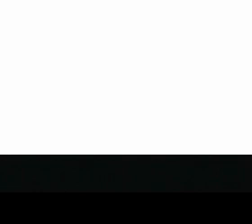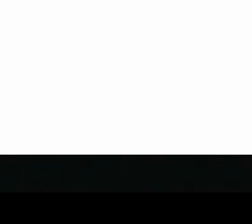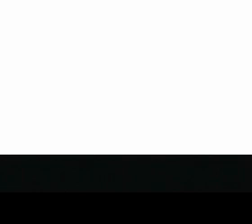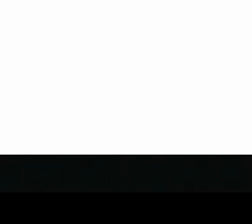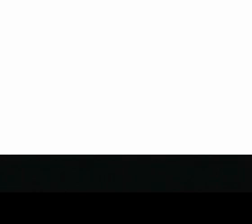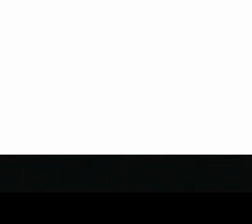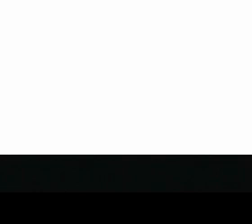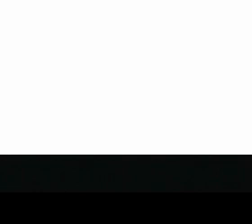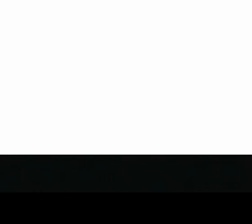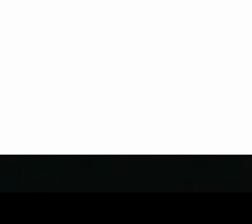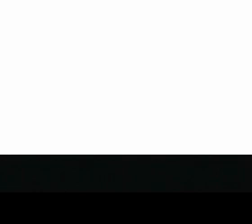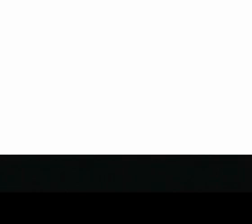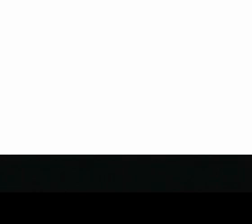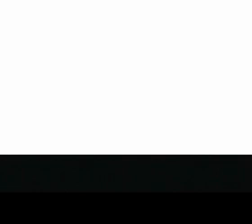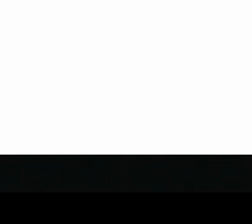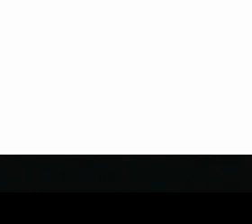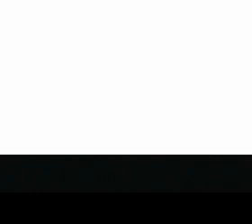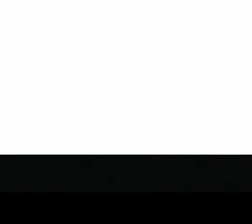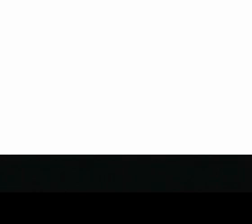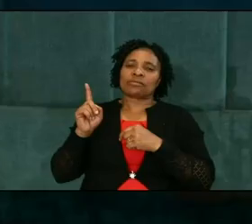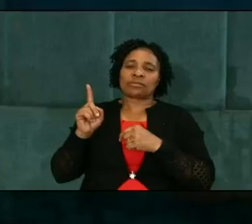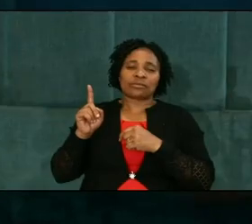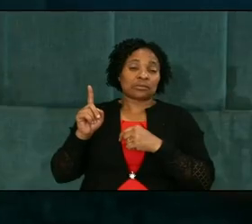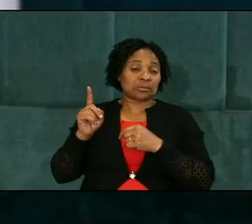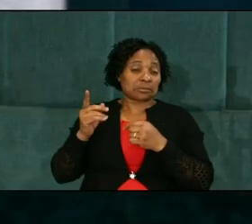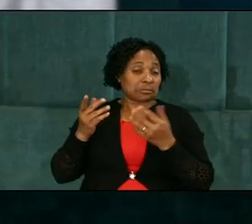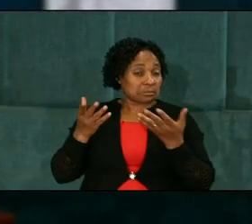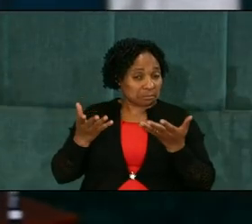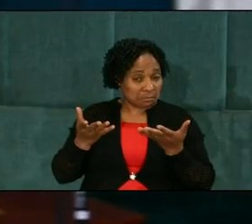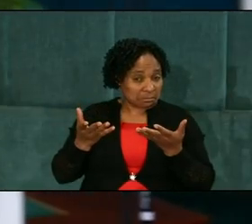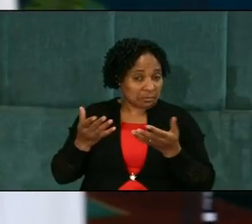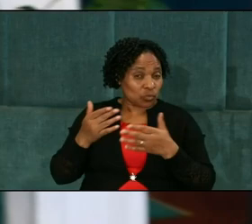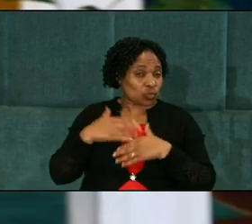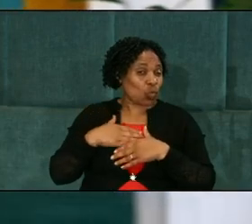to themselves.